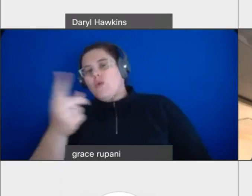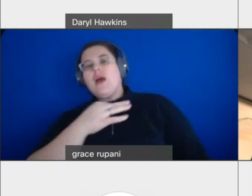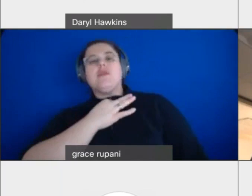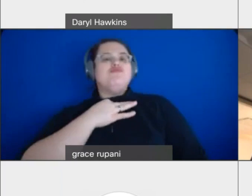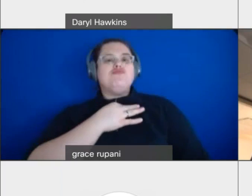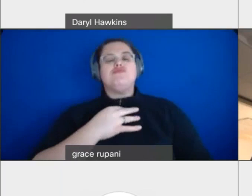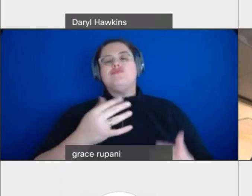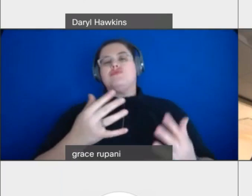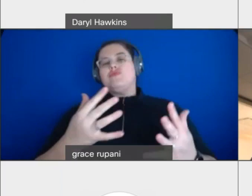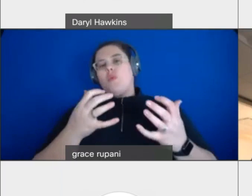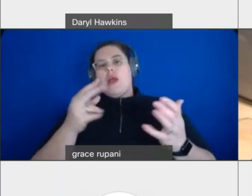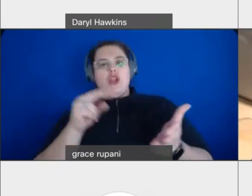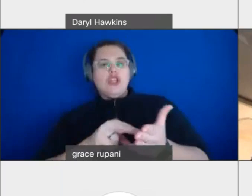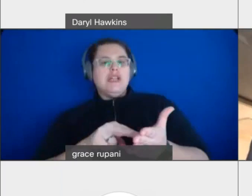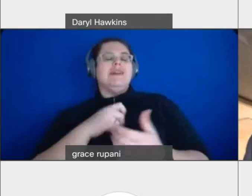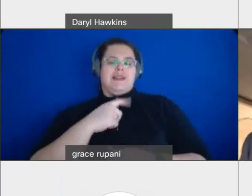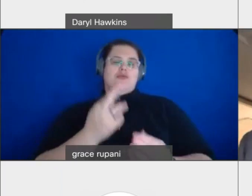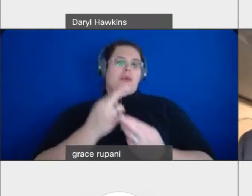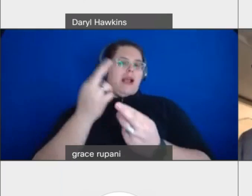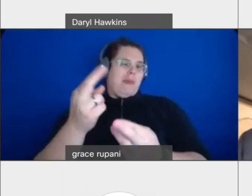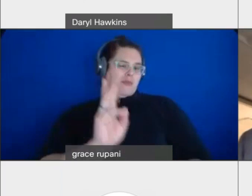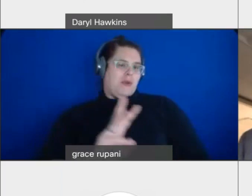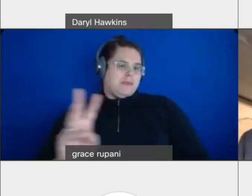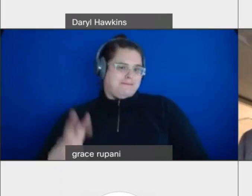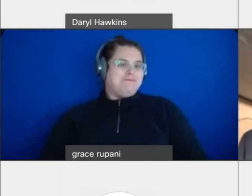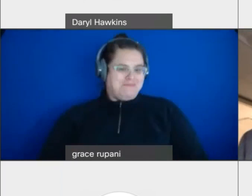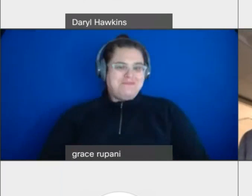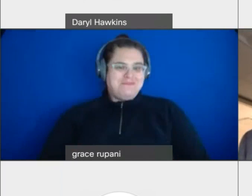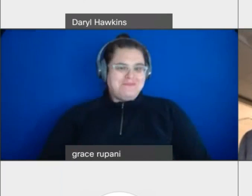Thanks. Thank you.